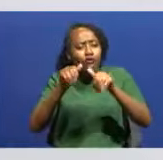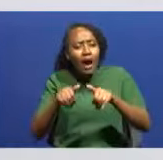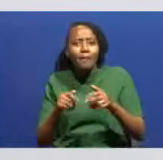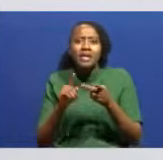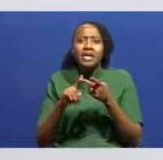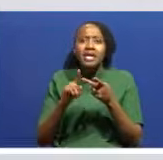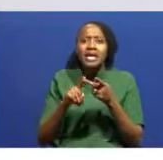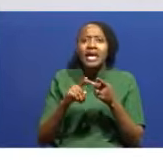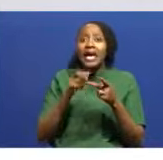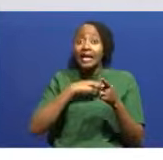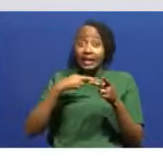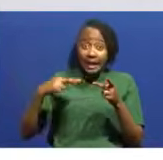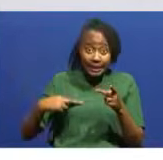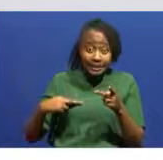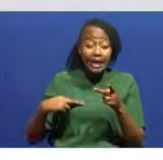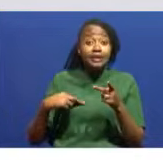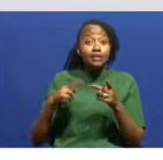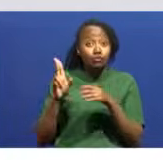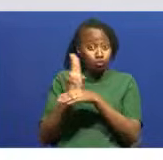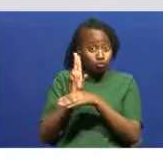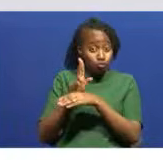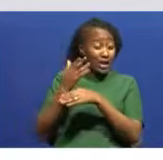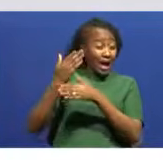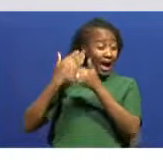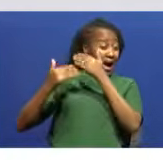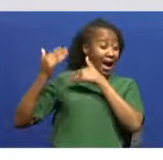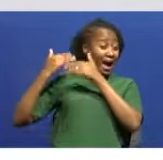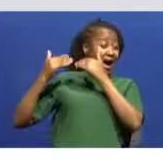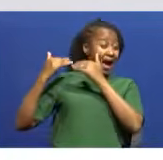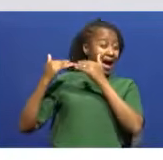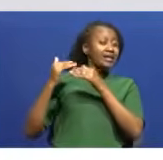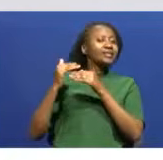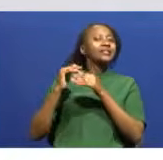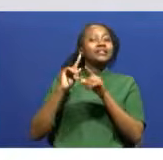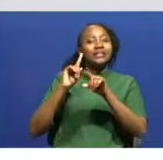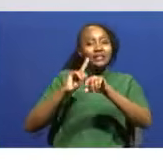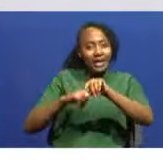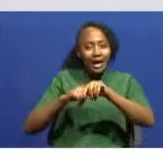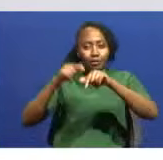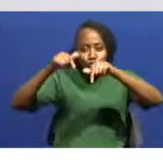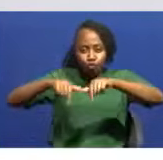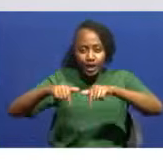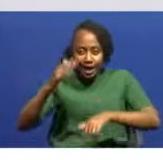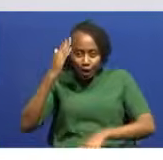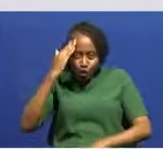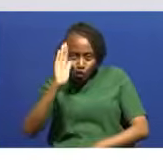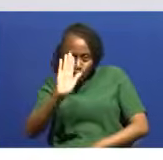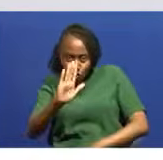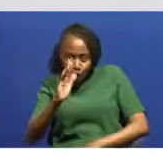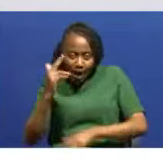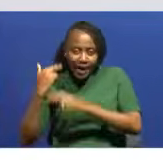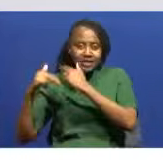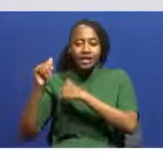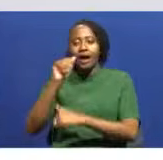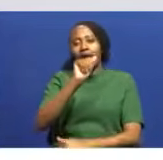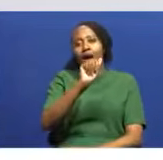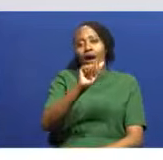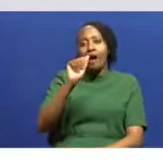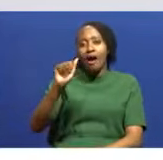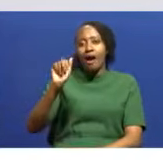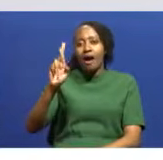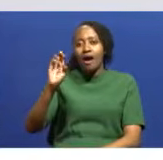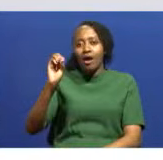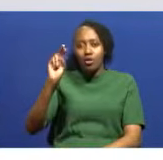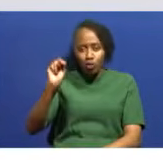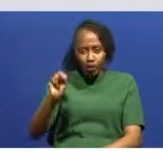sometimes religious purposes in the early times of the city's growth. Tonight on Know Your History, Aaron Marie traces the